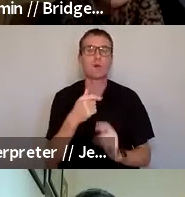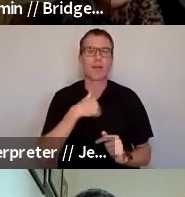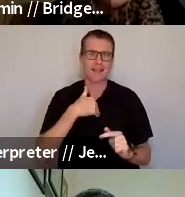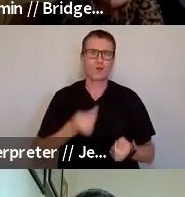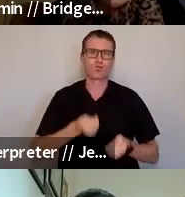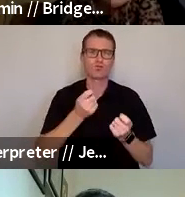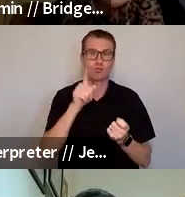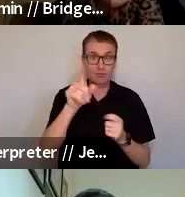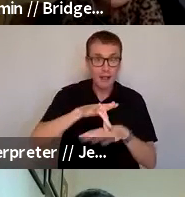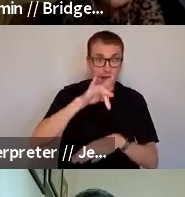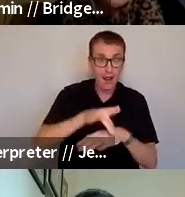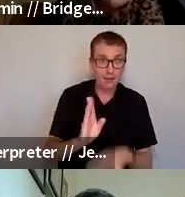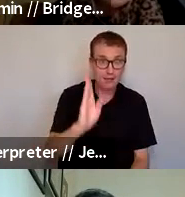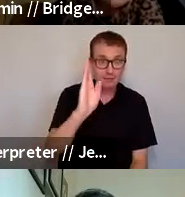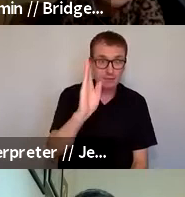you had your hand up.